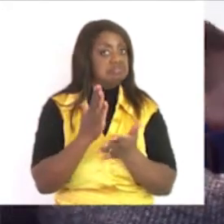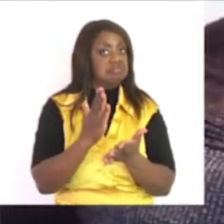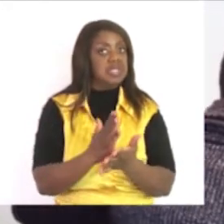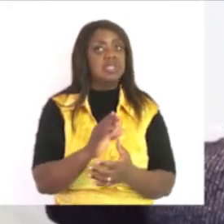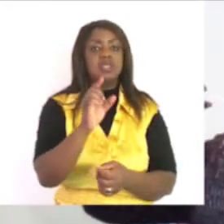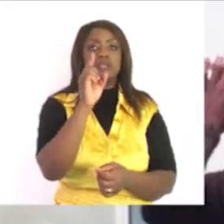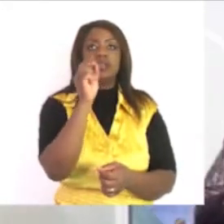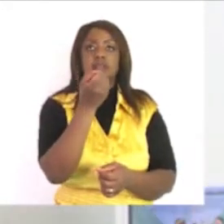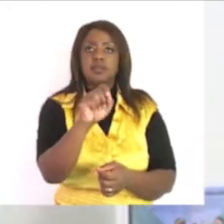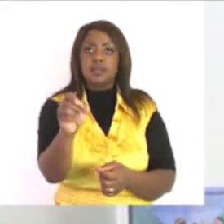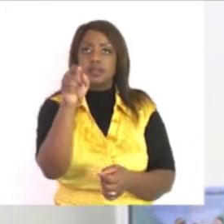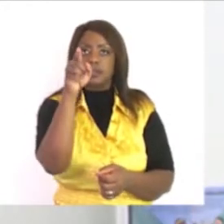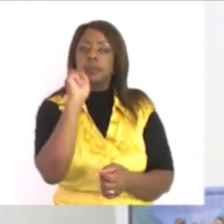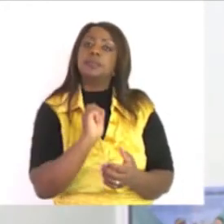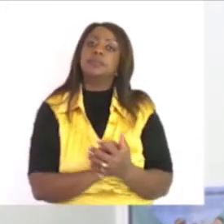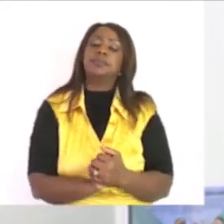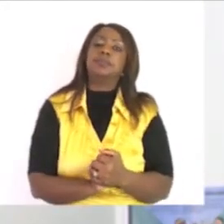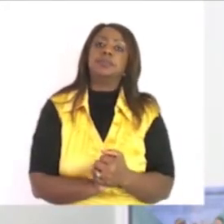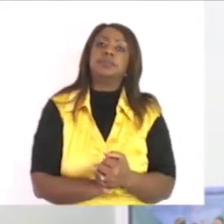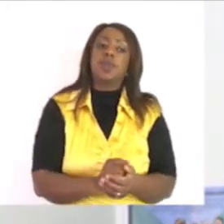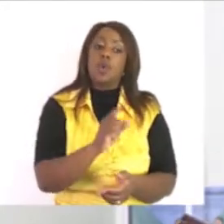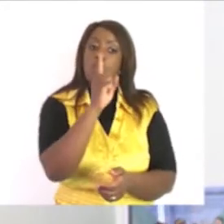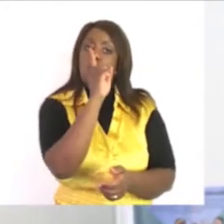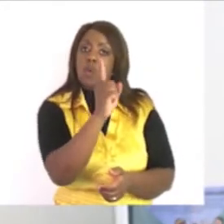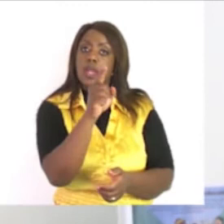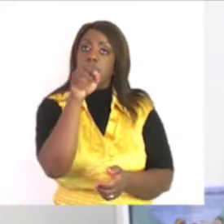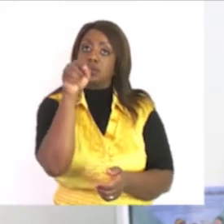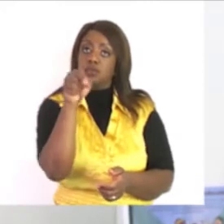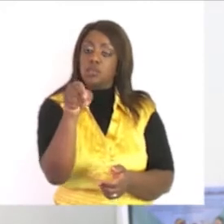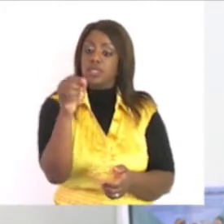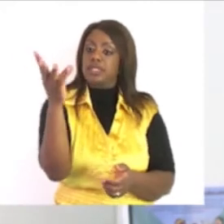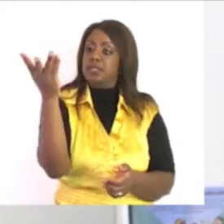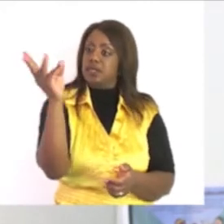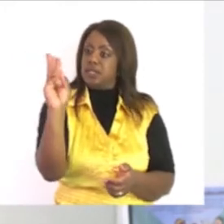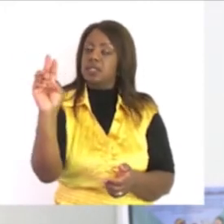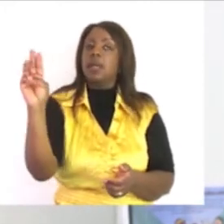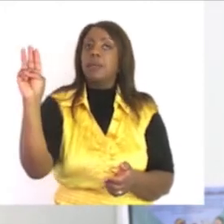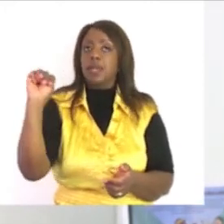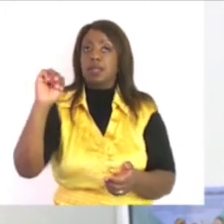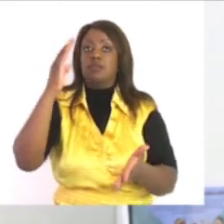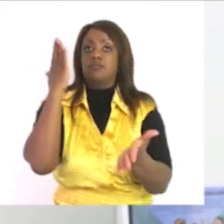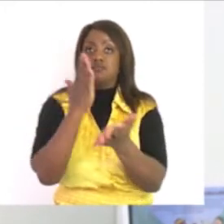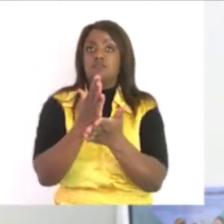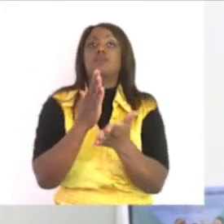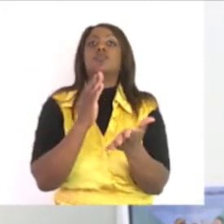thank you, just put this here. And I have